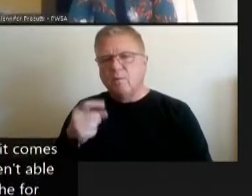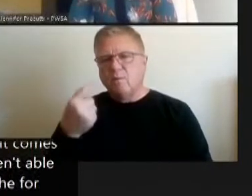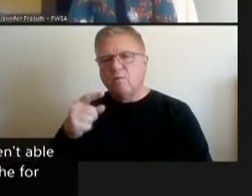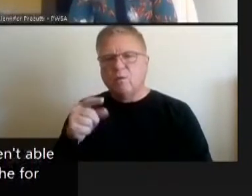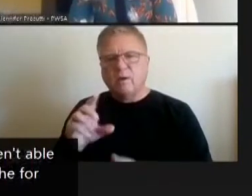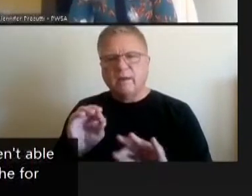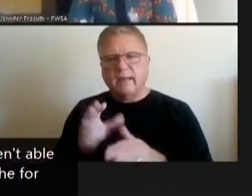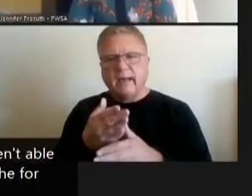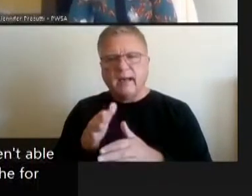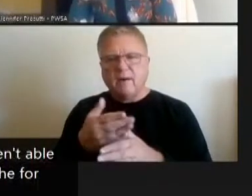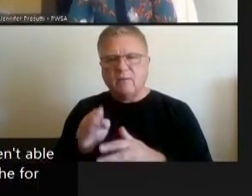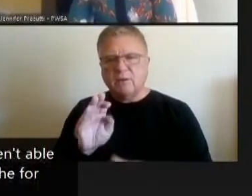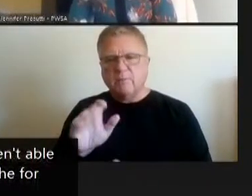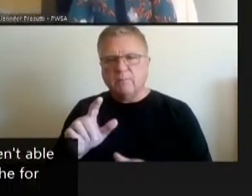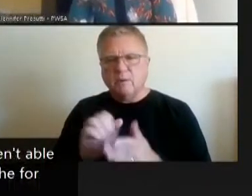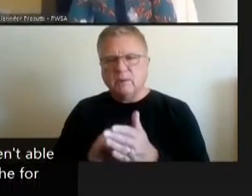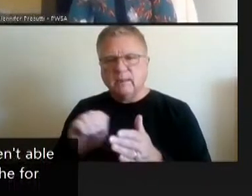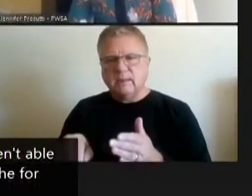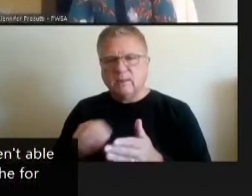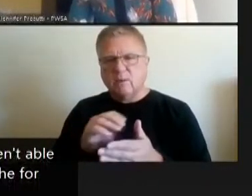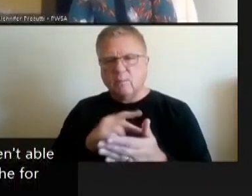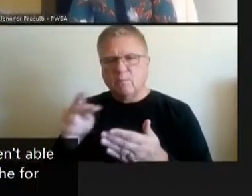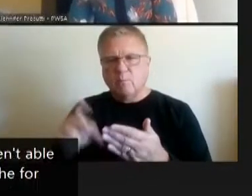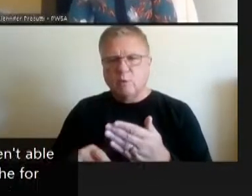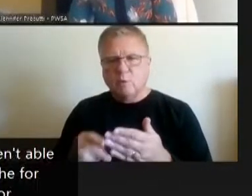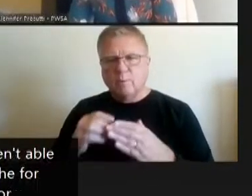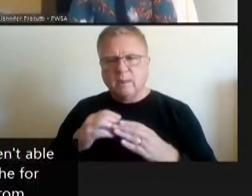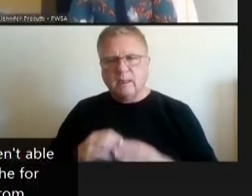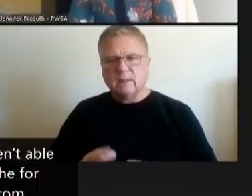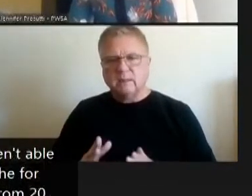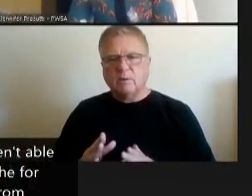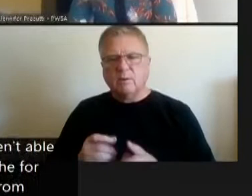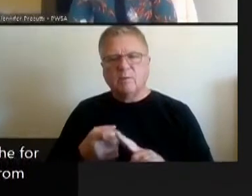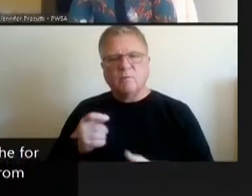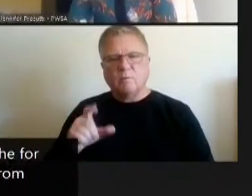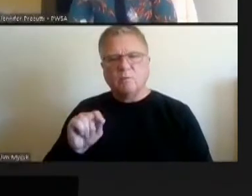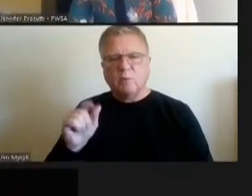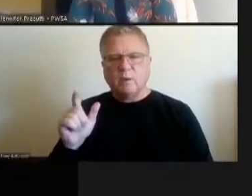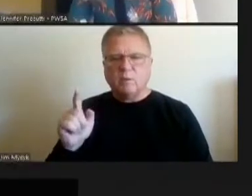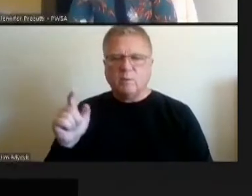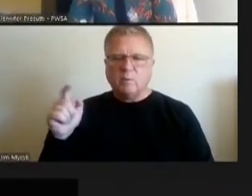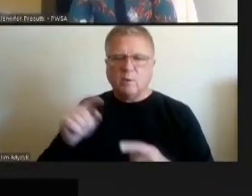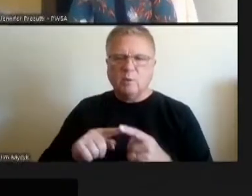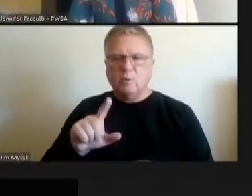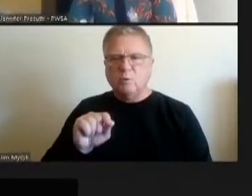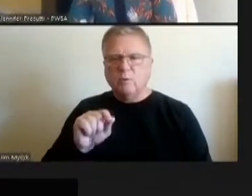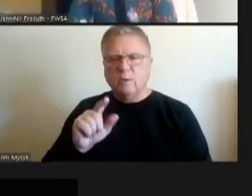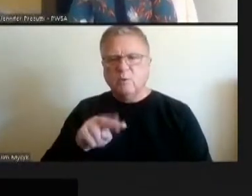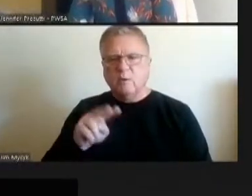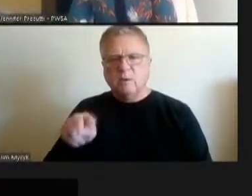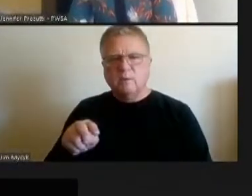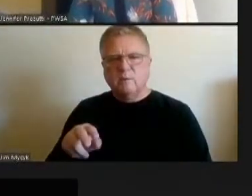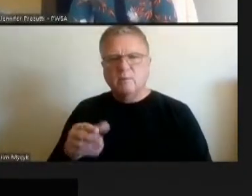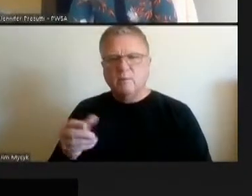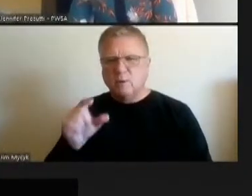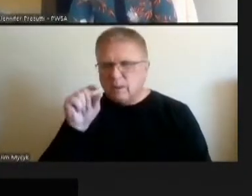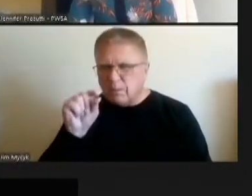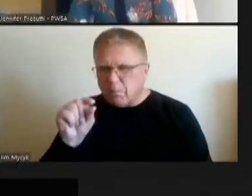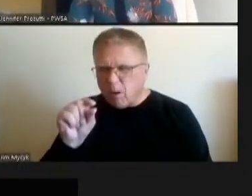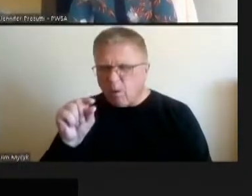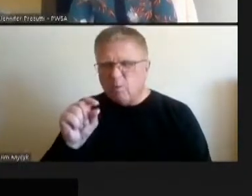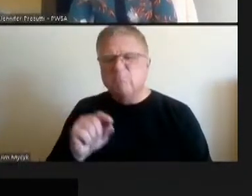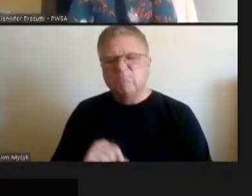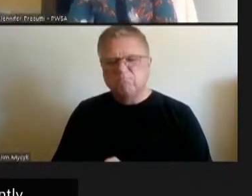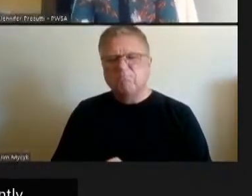average bill discount program customer from 2021 to 2022 is very small. So